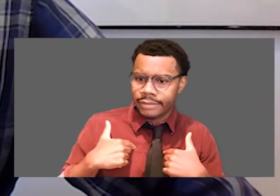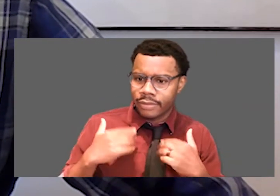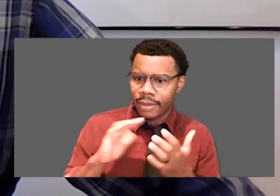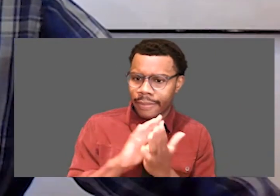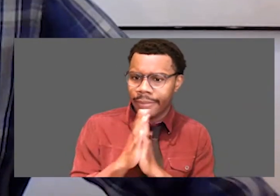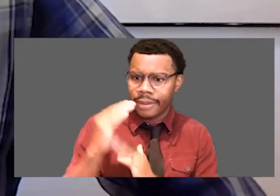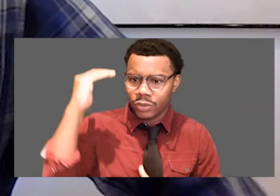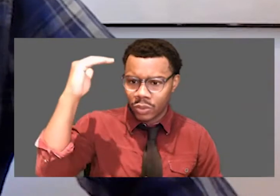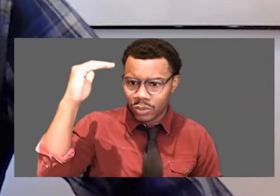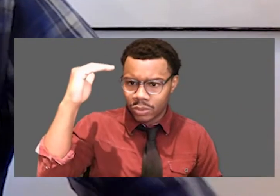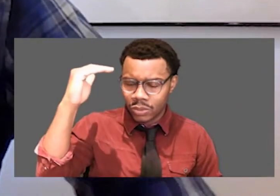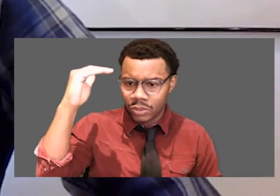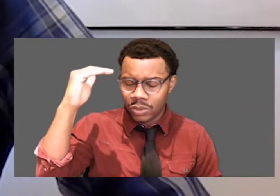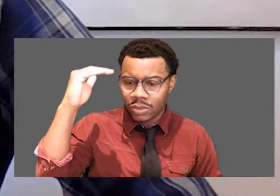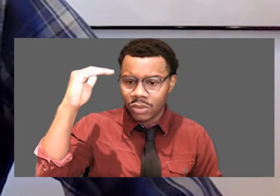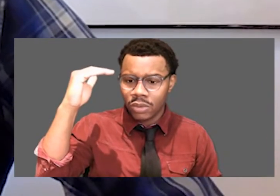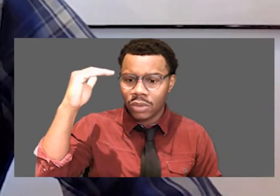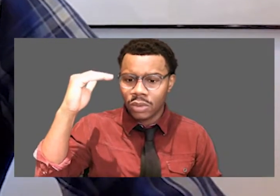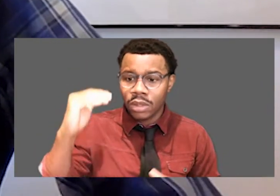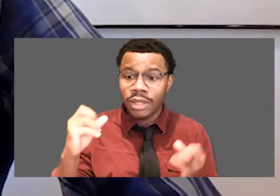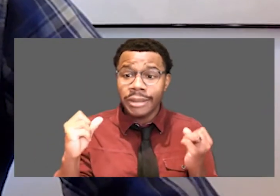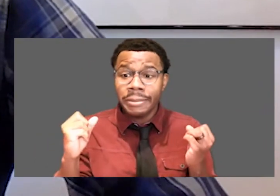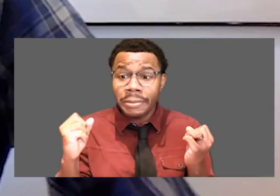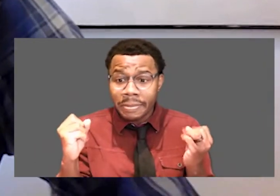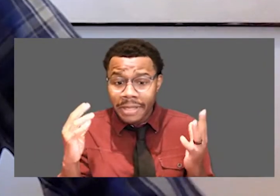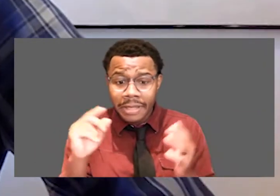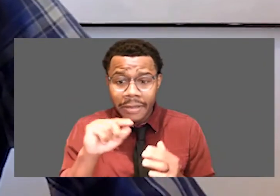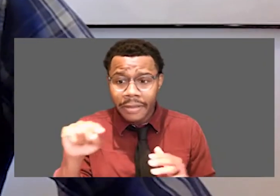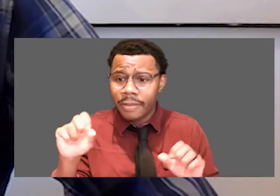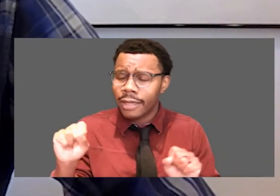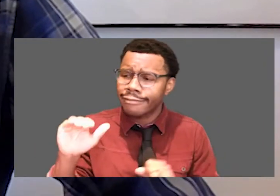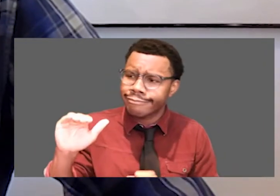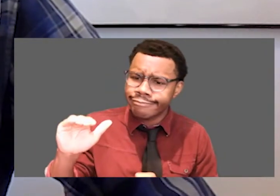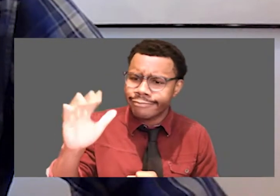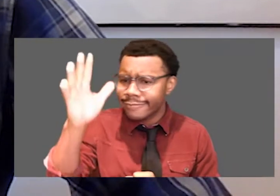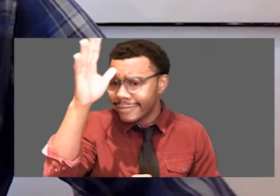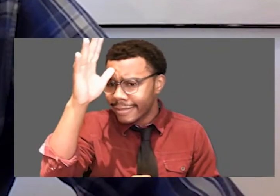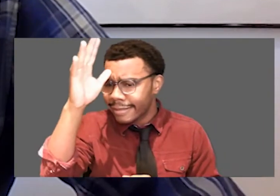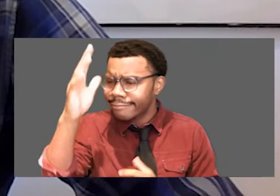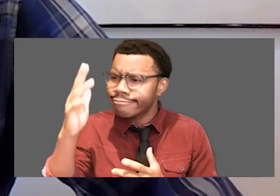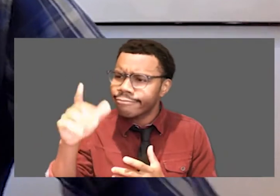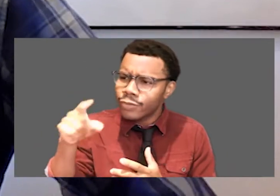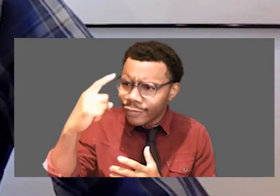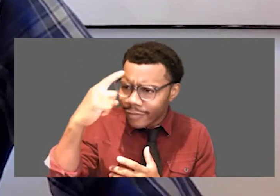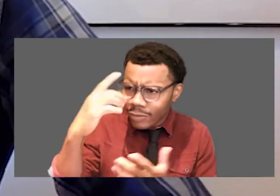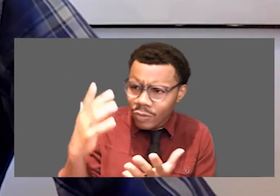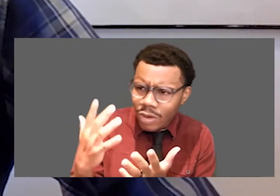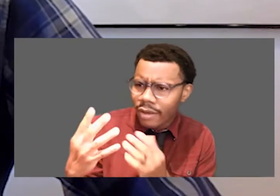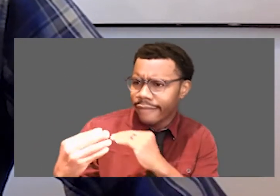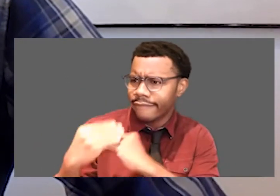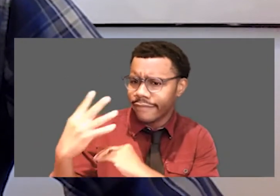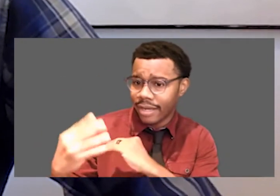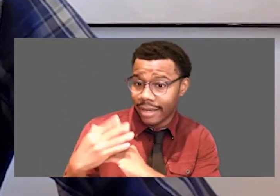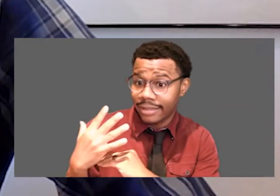Many can call on their fathers for advice in life's various choices and challenges. For others whose